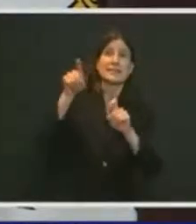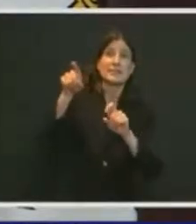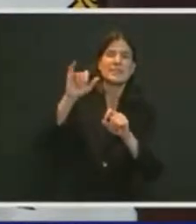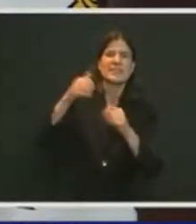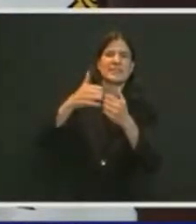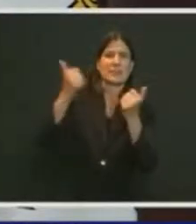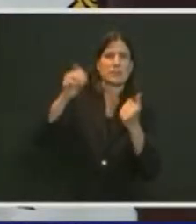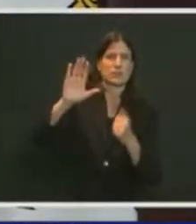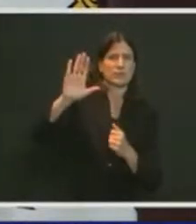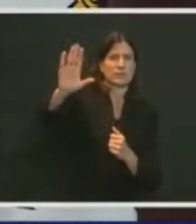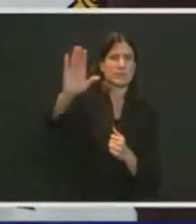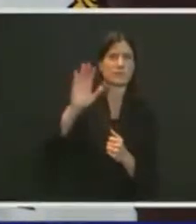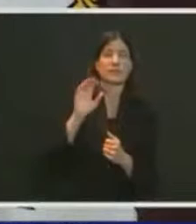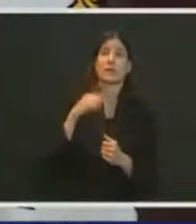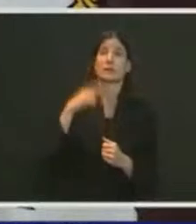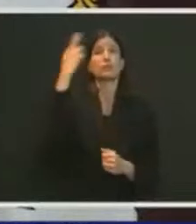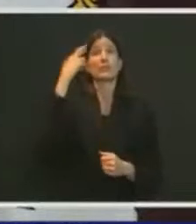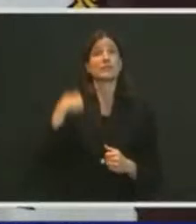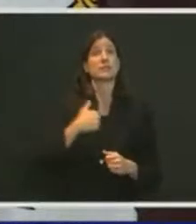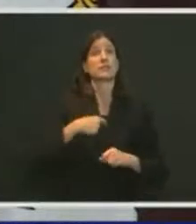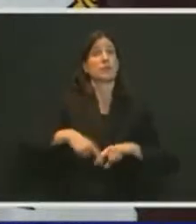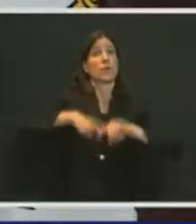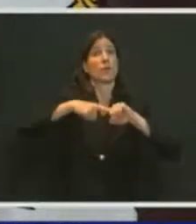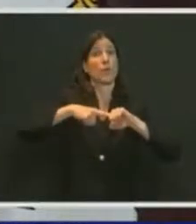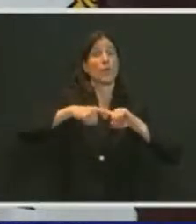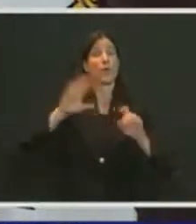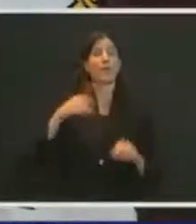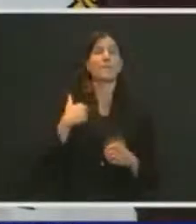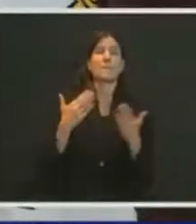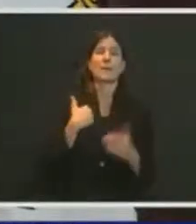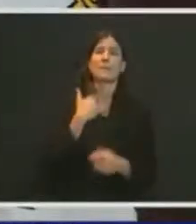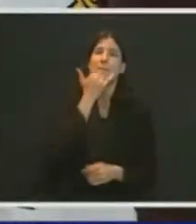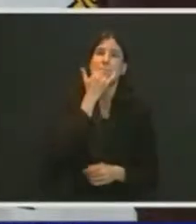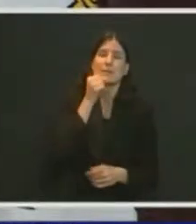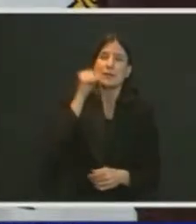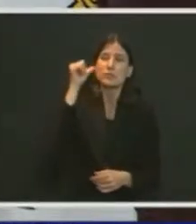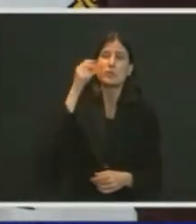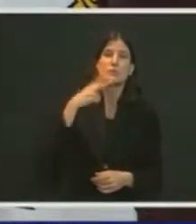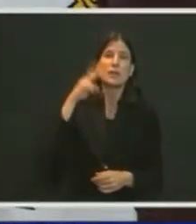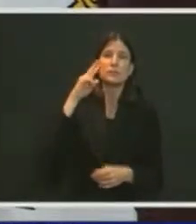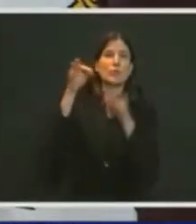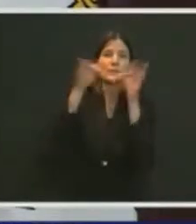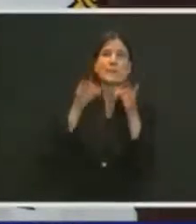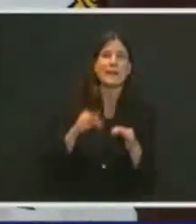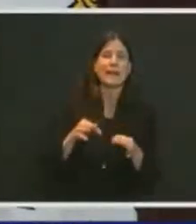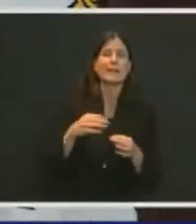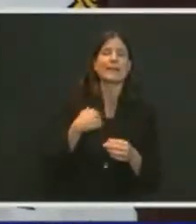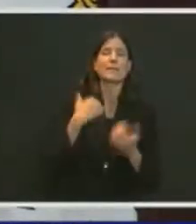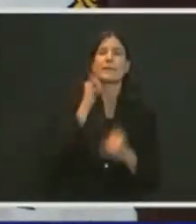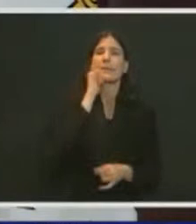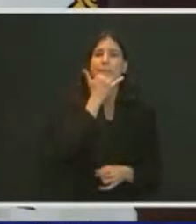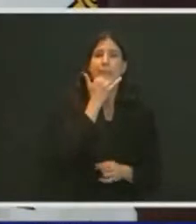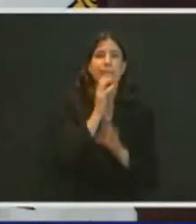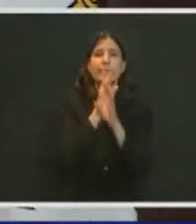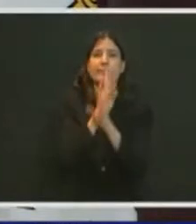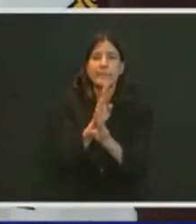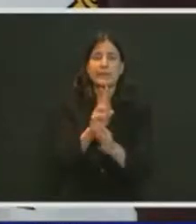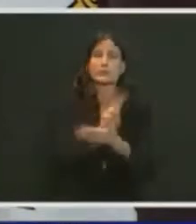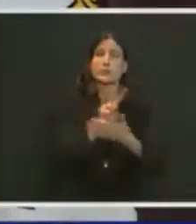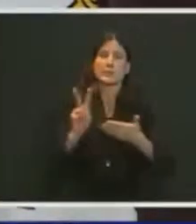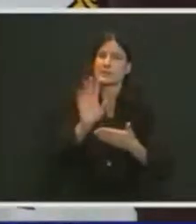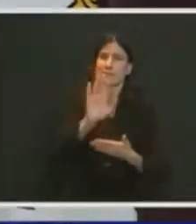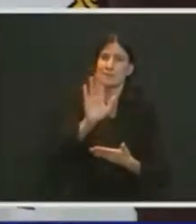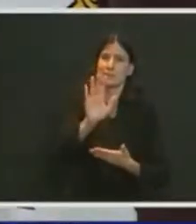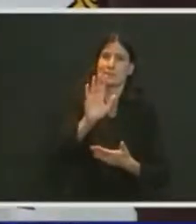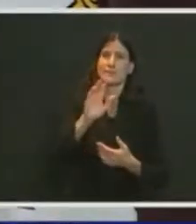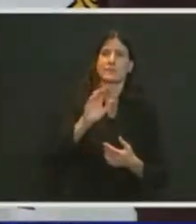I don't know, I guess I'm poorly explaining this. You want to have enough time to observe the effect